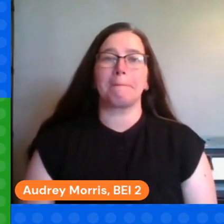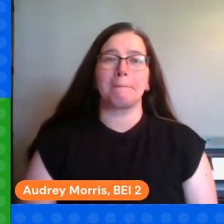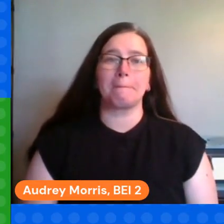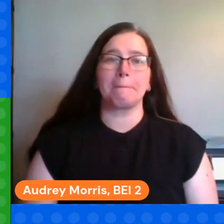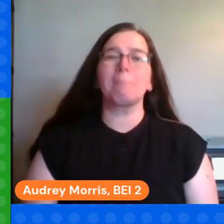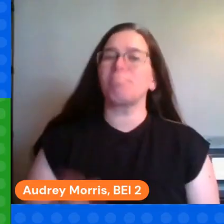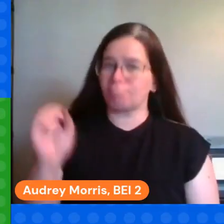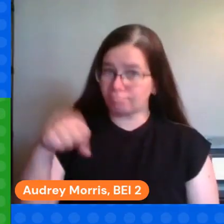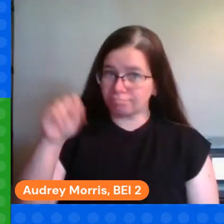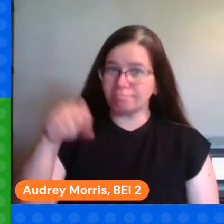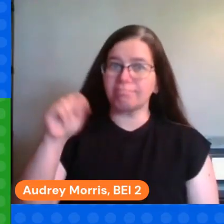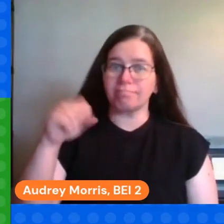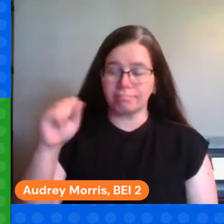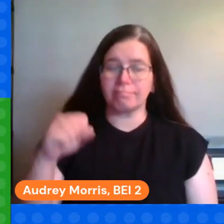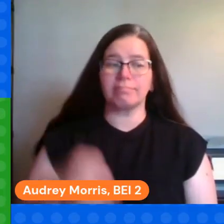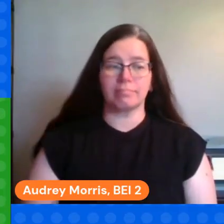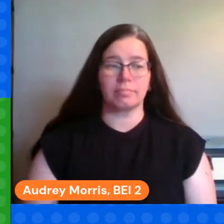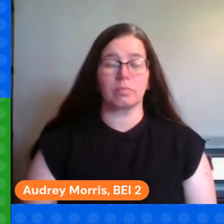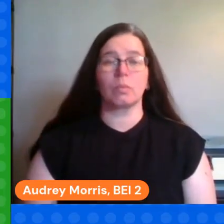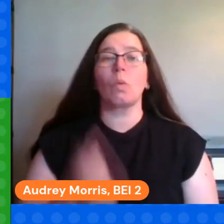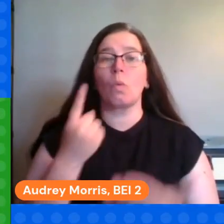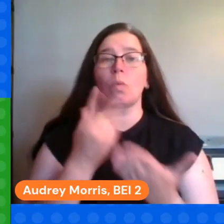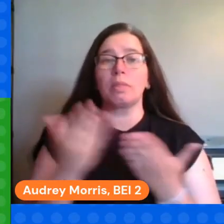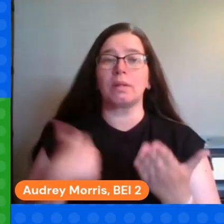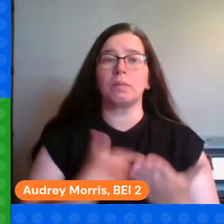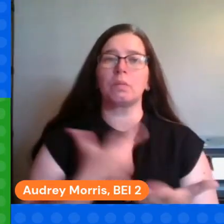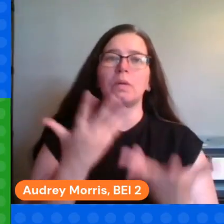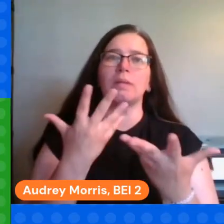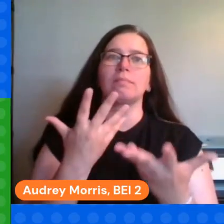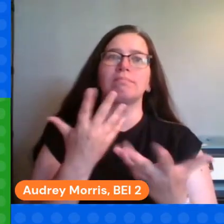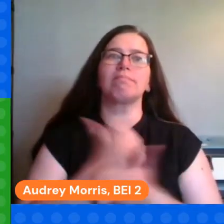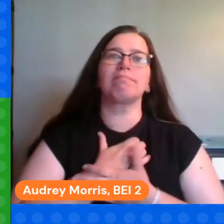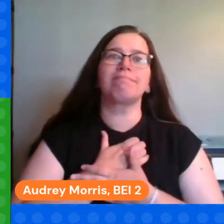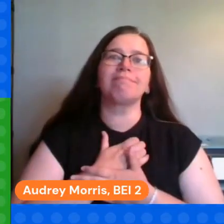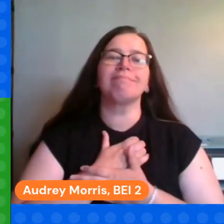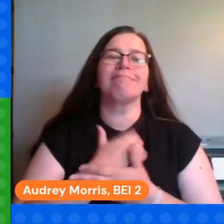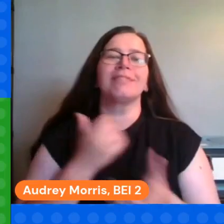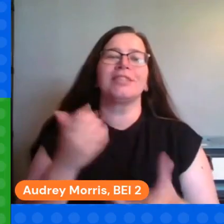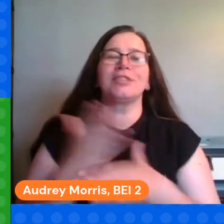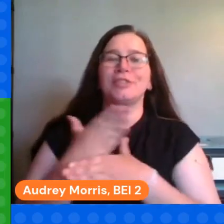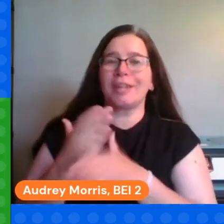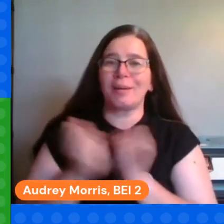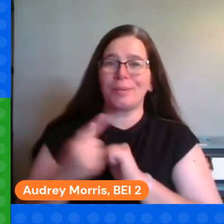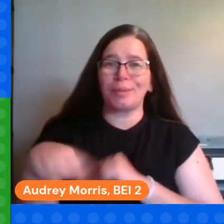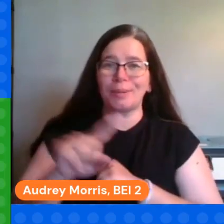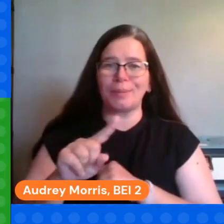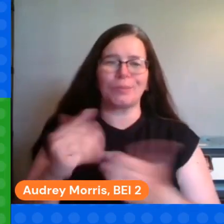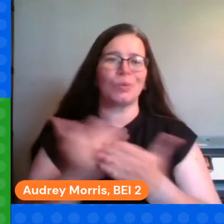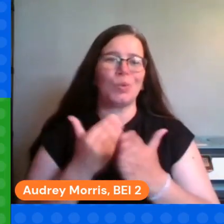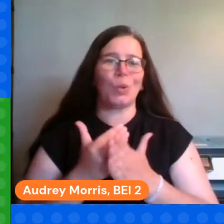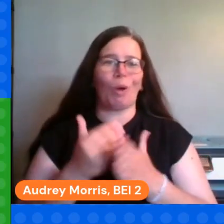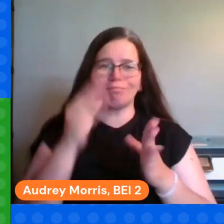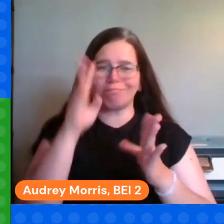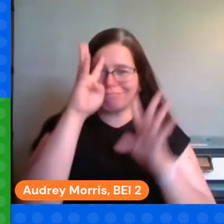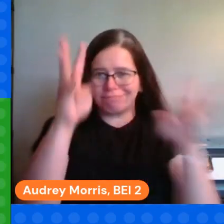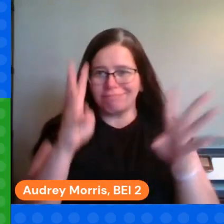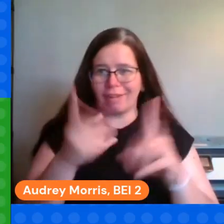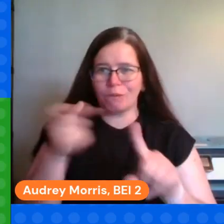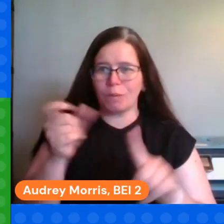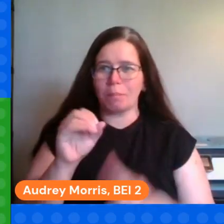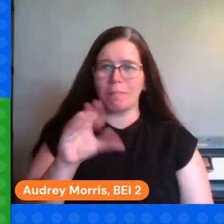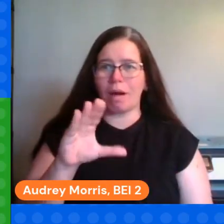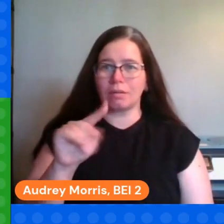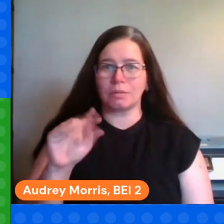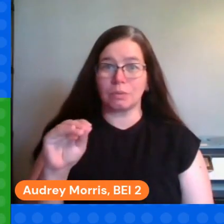Yes, so one thing that we would love to share with you as what's new and what's going on with OctoStudio is definitely